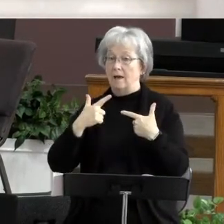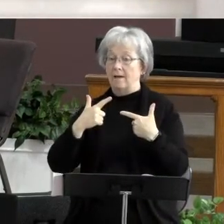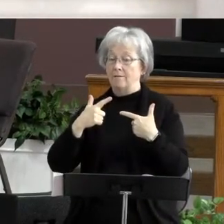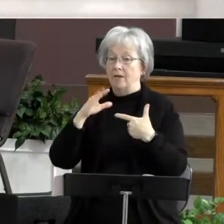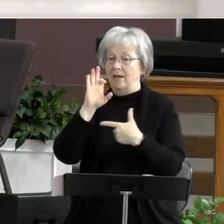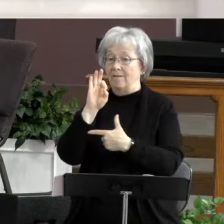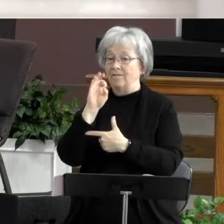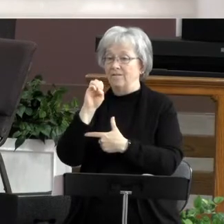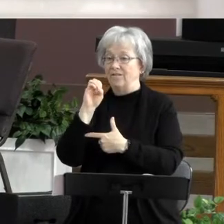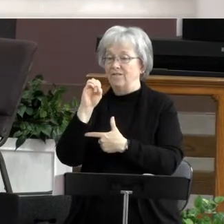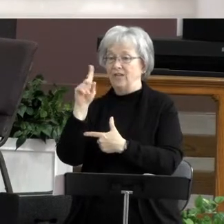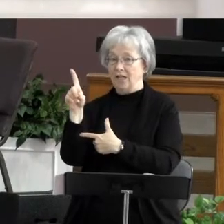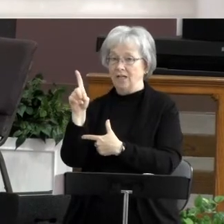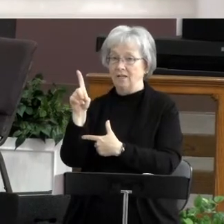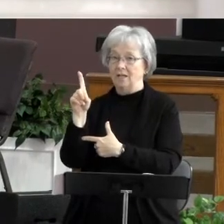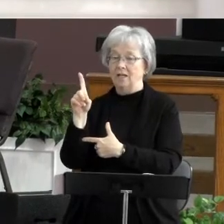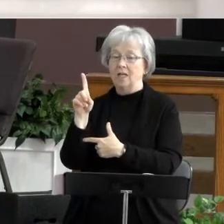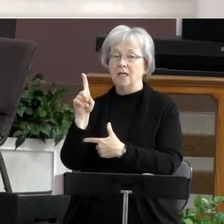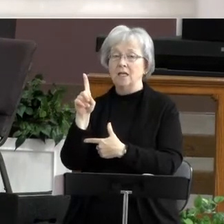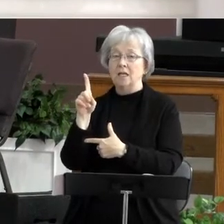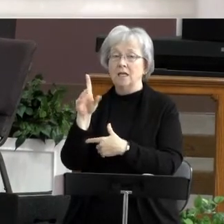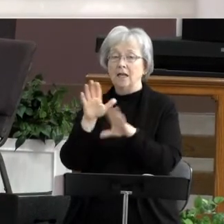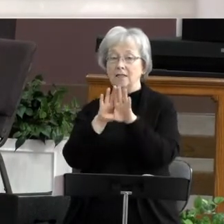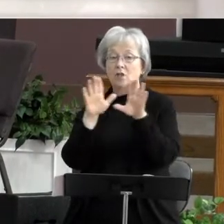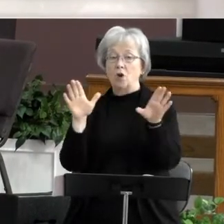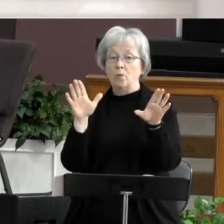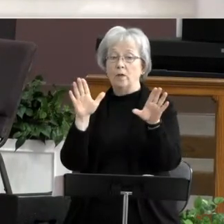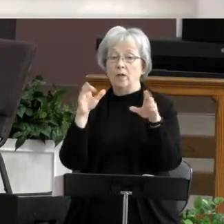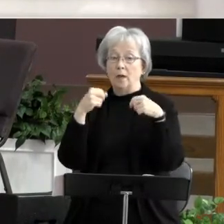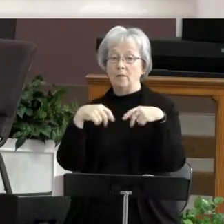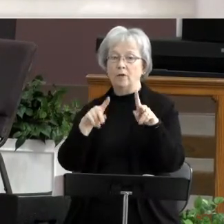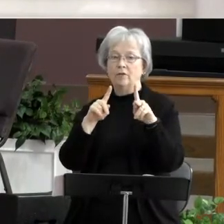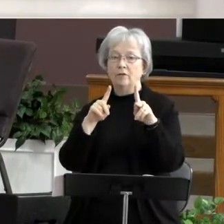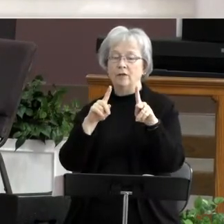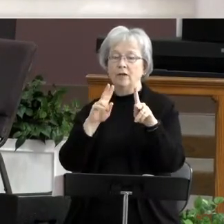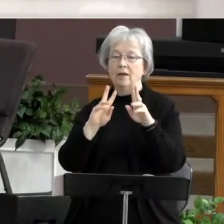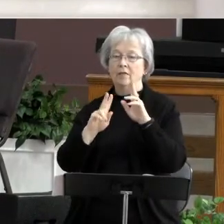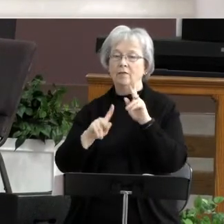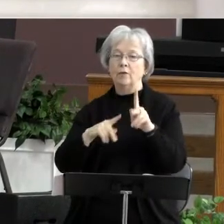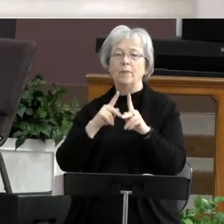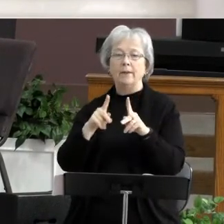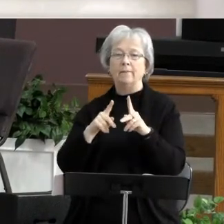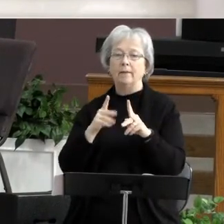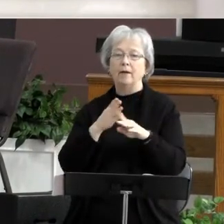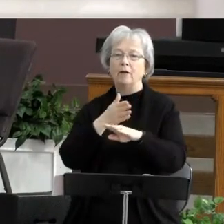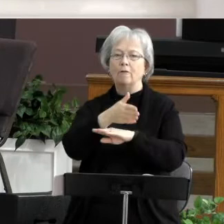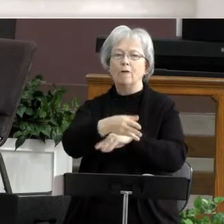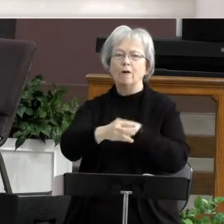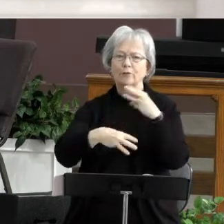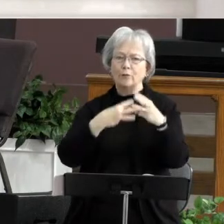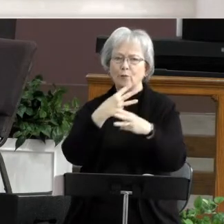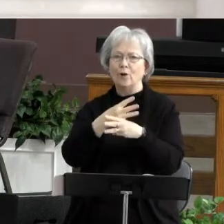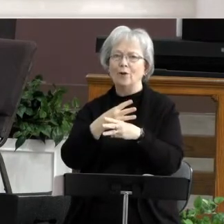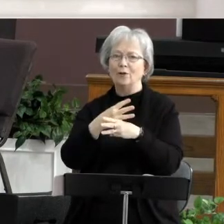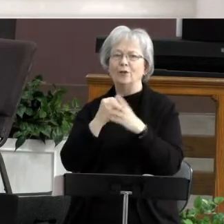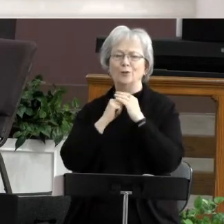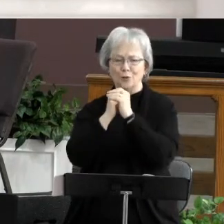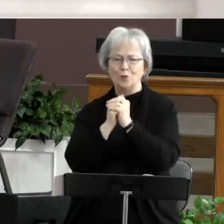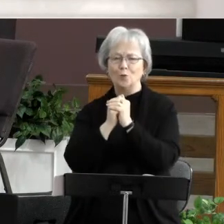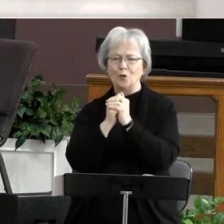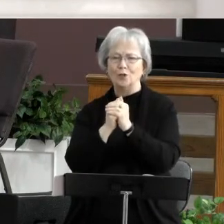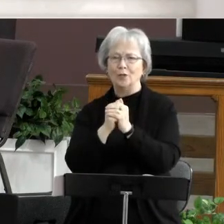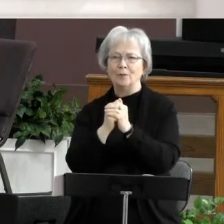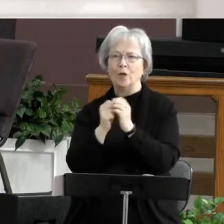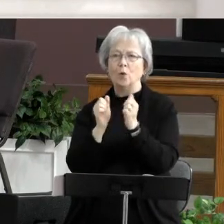the opportunity for people across the globe to be in worship with us